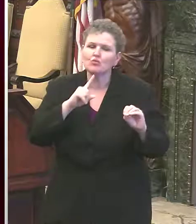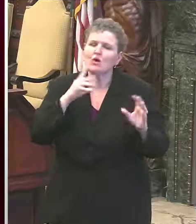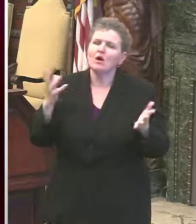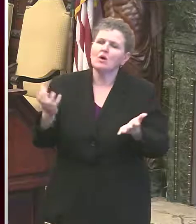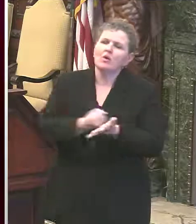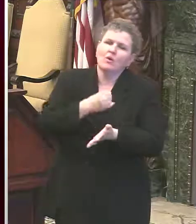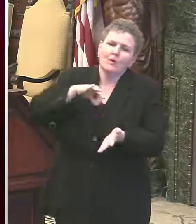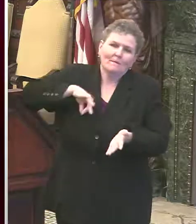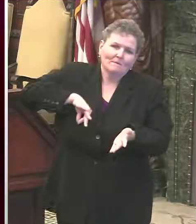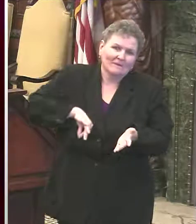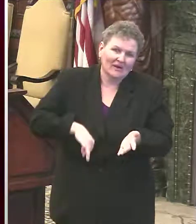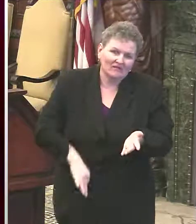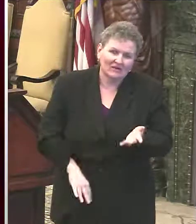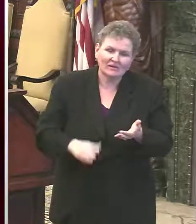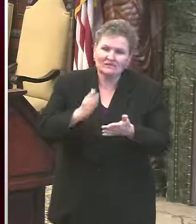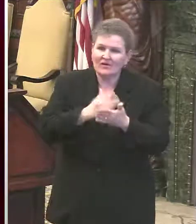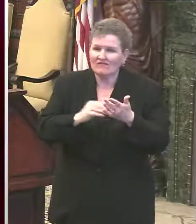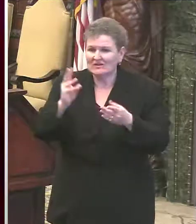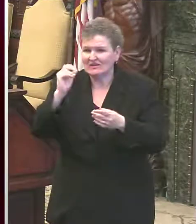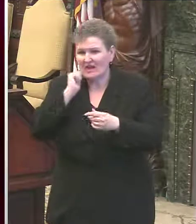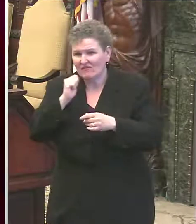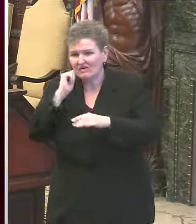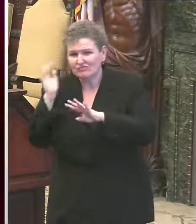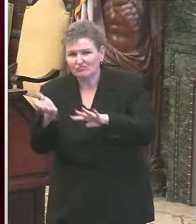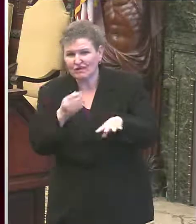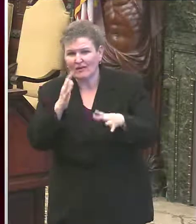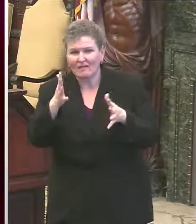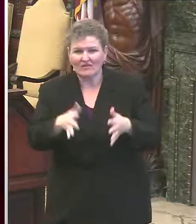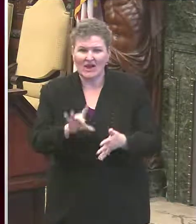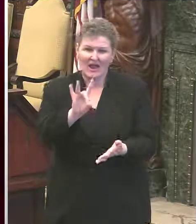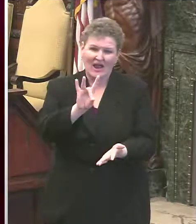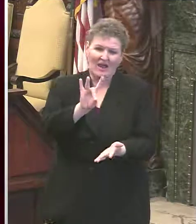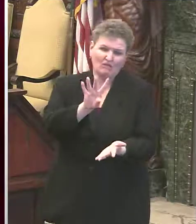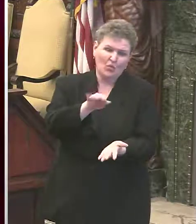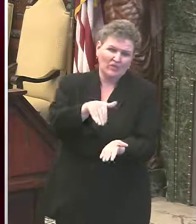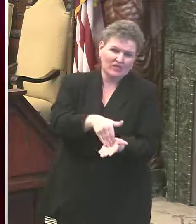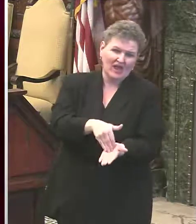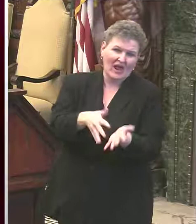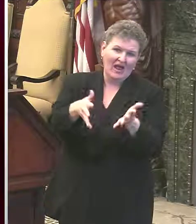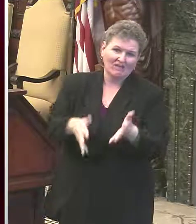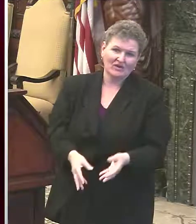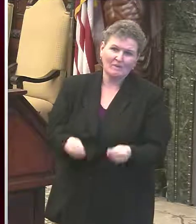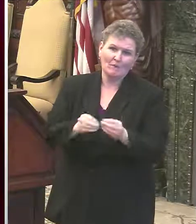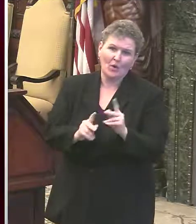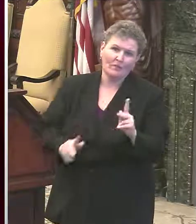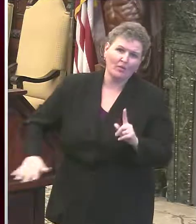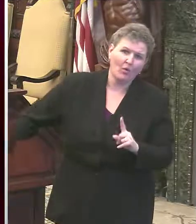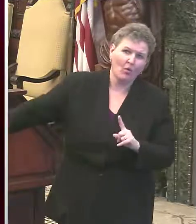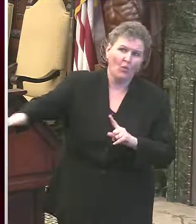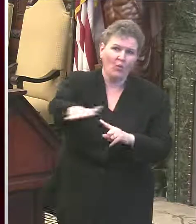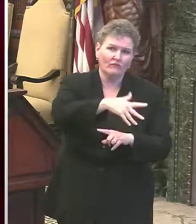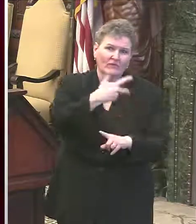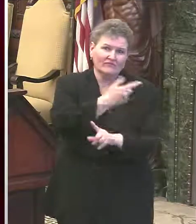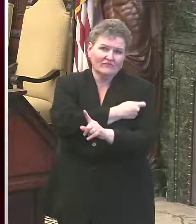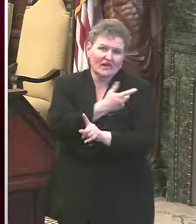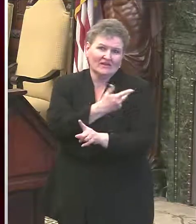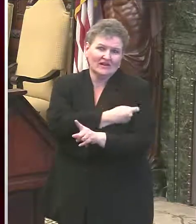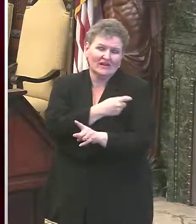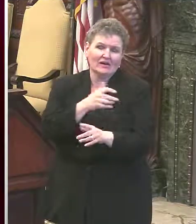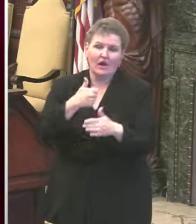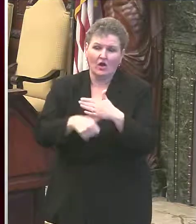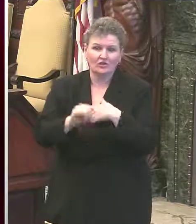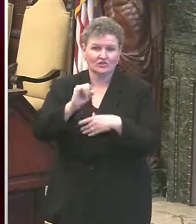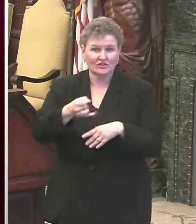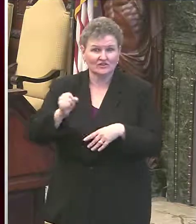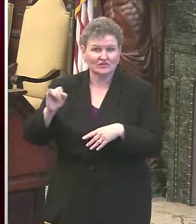6,000 people per day, that means that over those 2 weeks, there'll be about 84,000 additional people who will be fully vaccinated at that site by the end of April, which